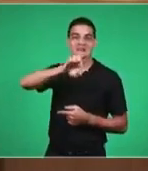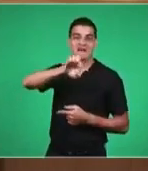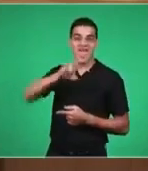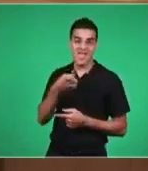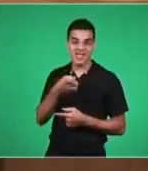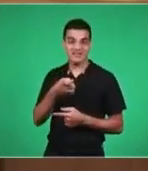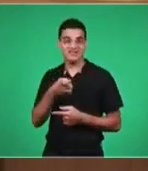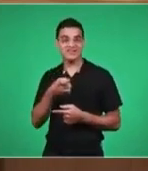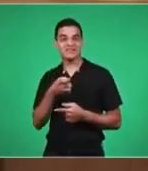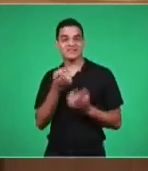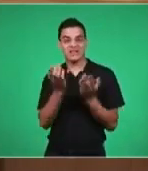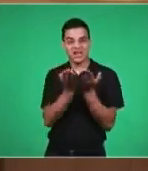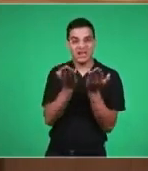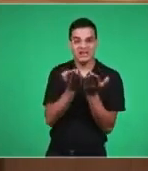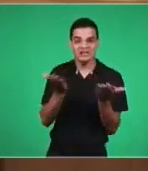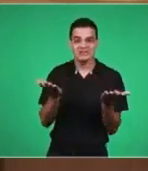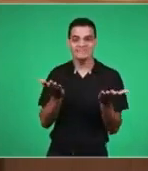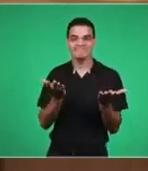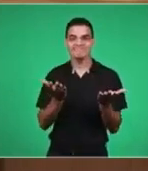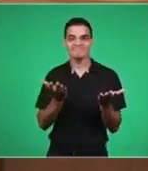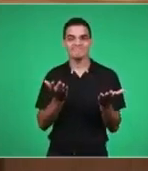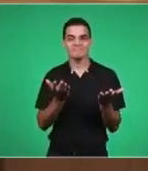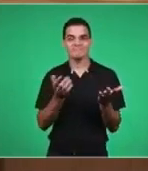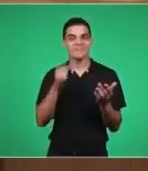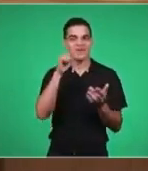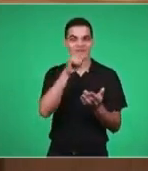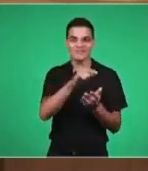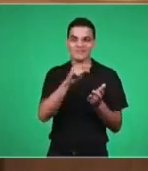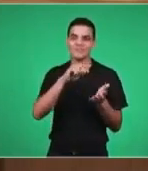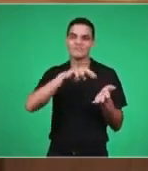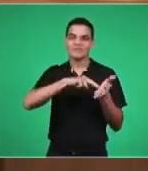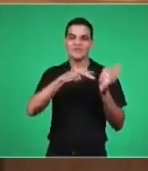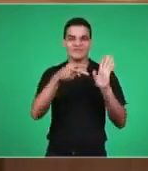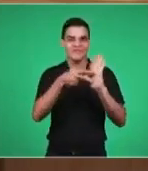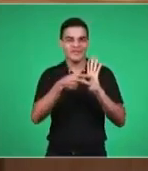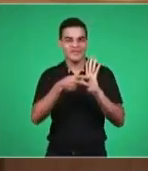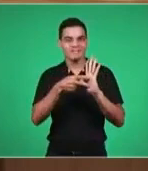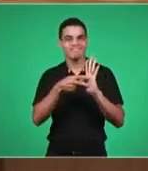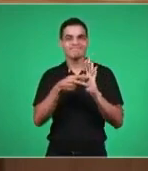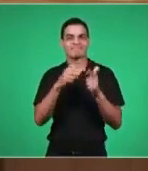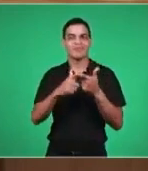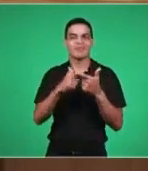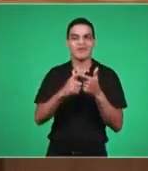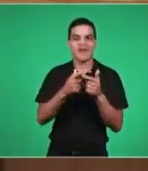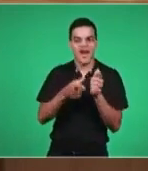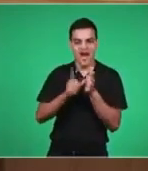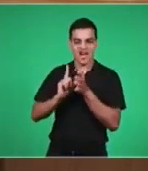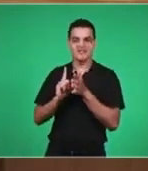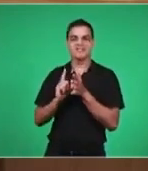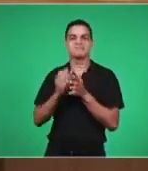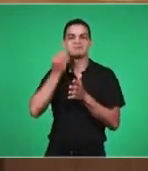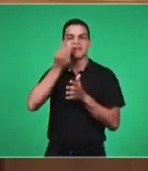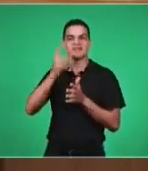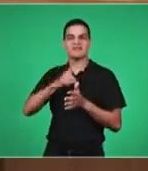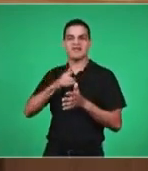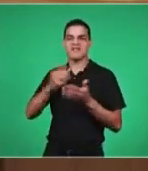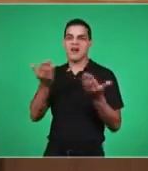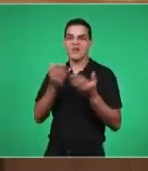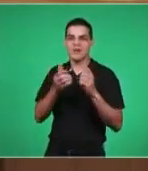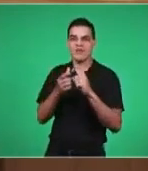They're walking all wrong. These are the type of people that man rejects, but the Lord does not reject.